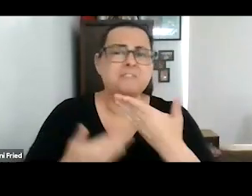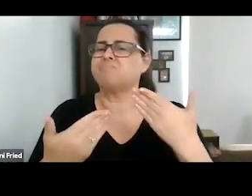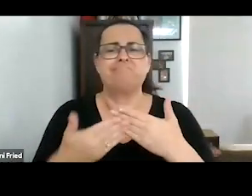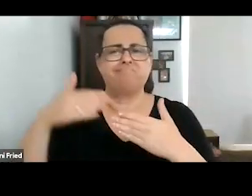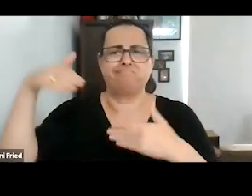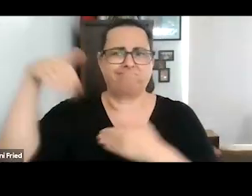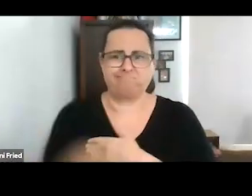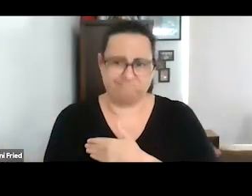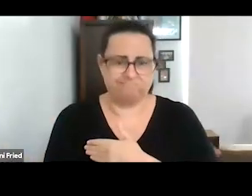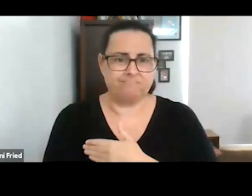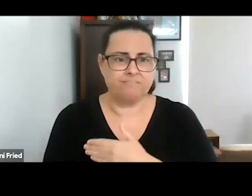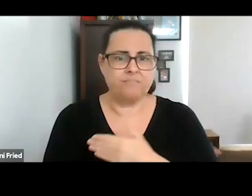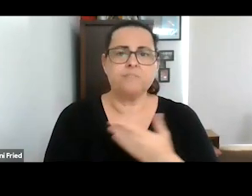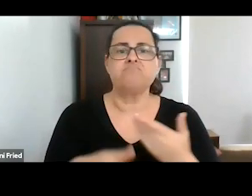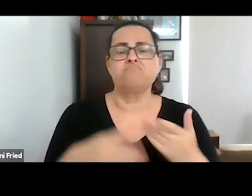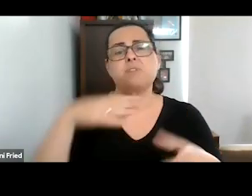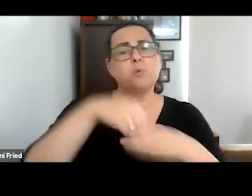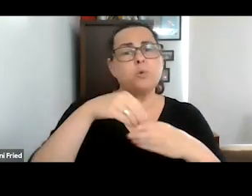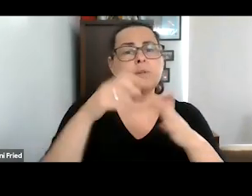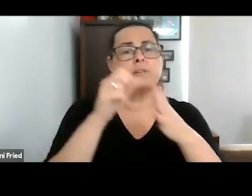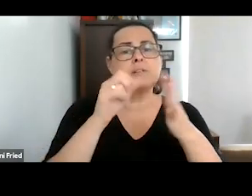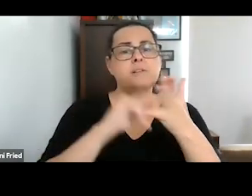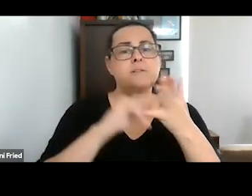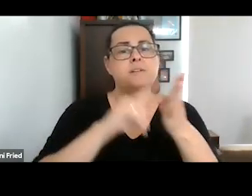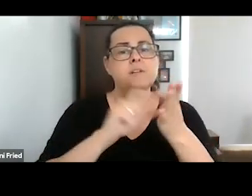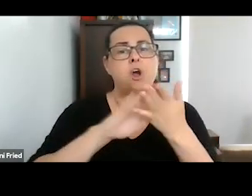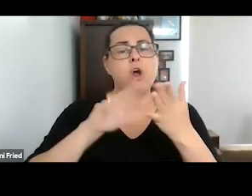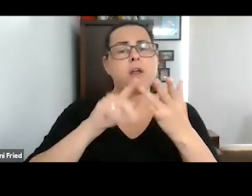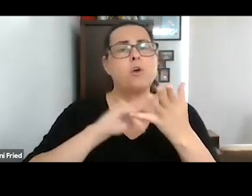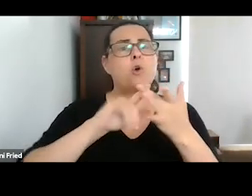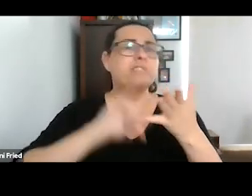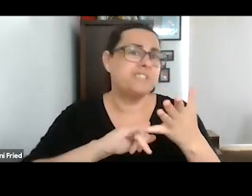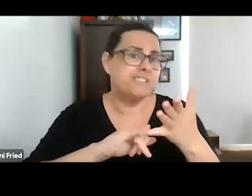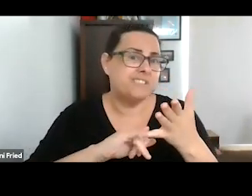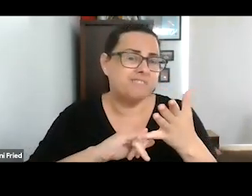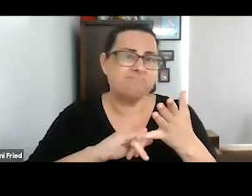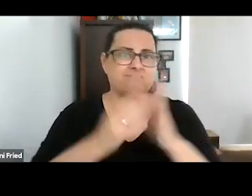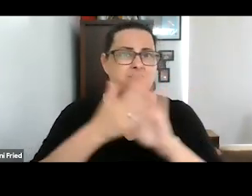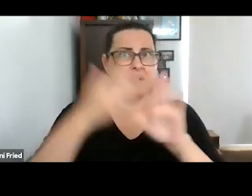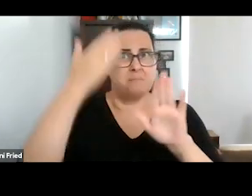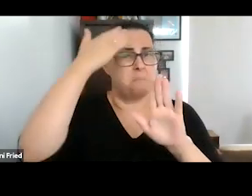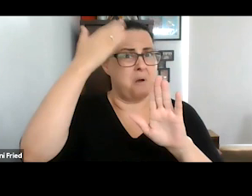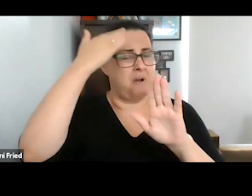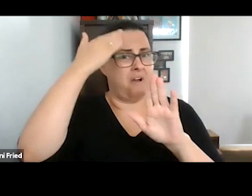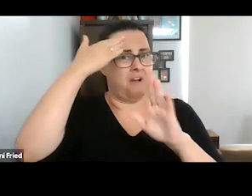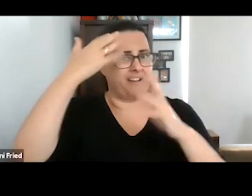severe mental illnesses include psychosis, which is primarily schizophrenia or bipolar affective